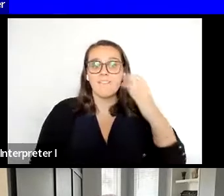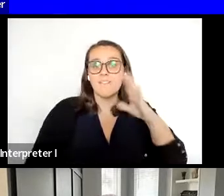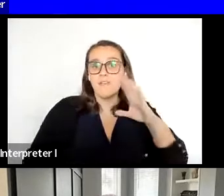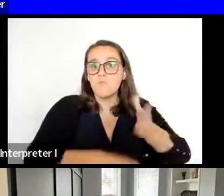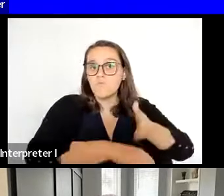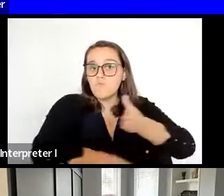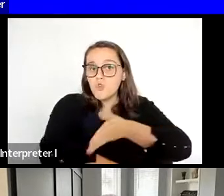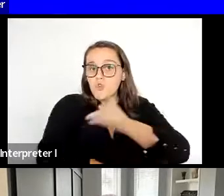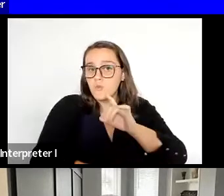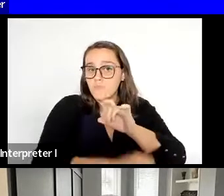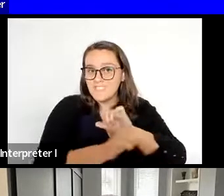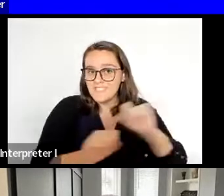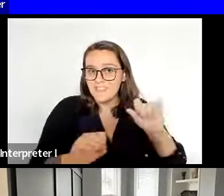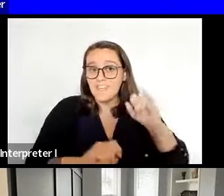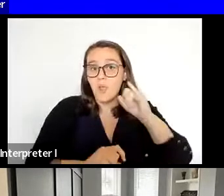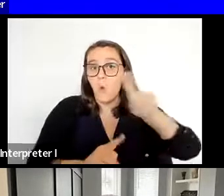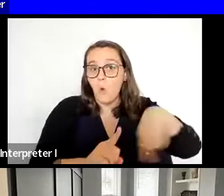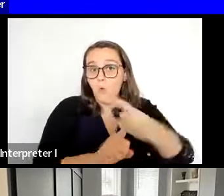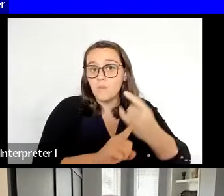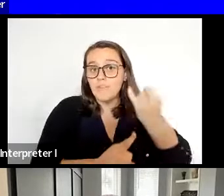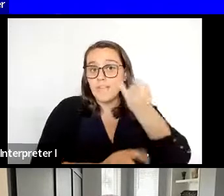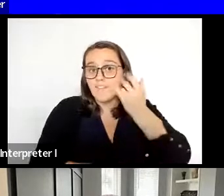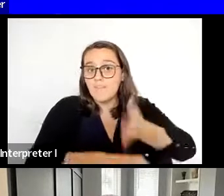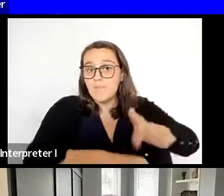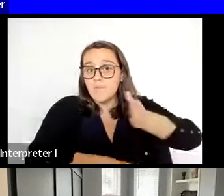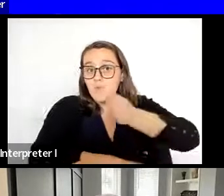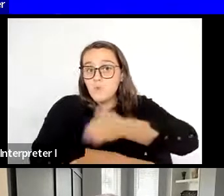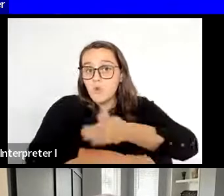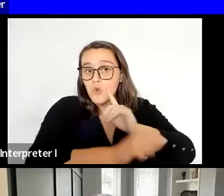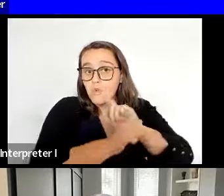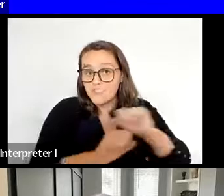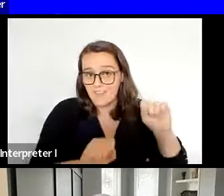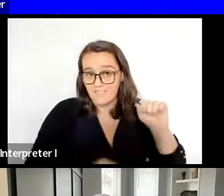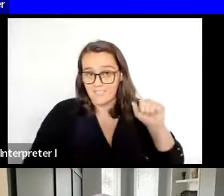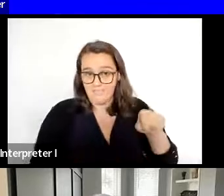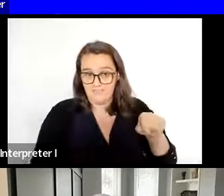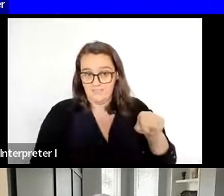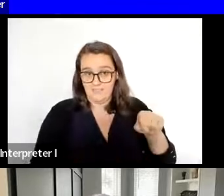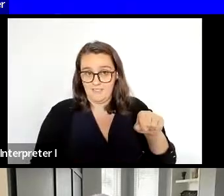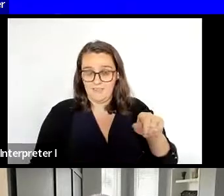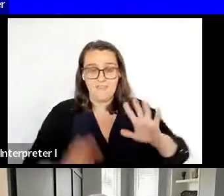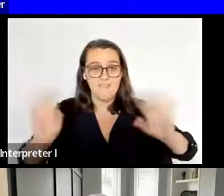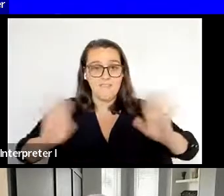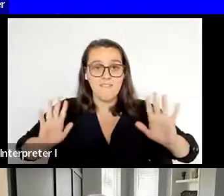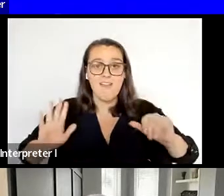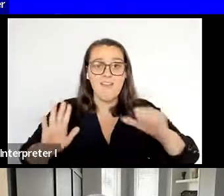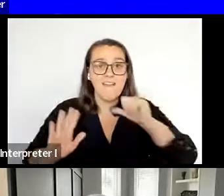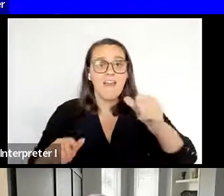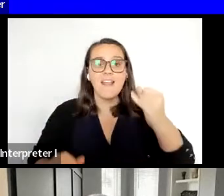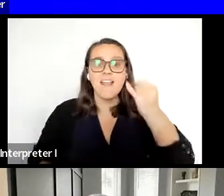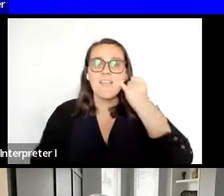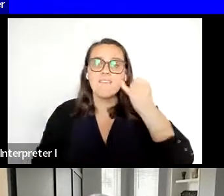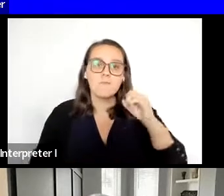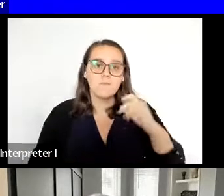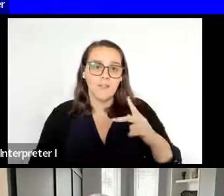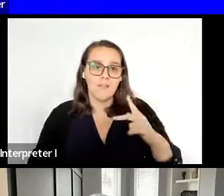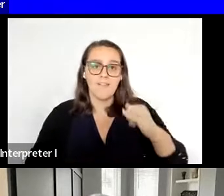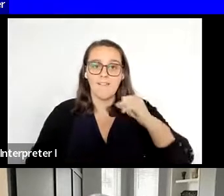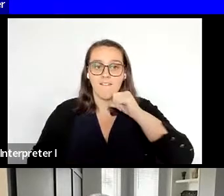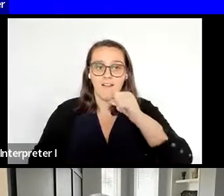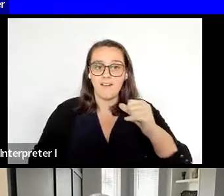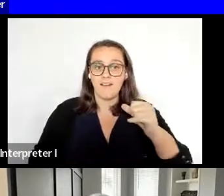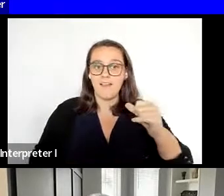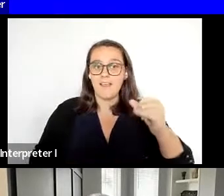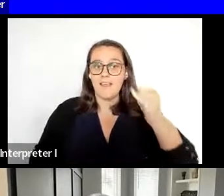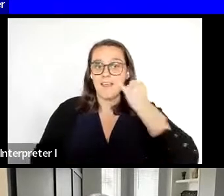that intersection. I repeat, would improve safety at that intersection. So it's not if it's okay. It's not if it won't cause